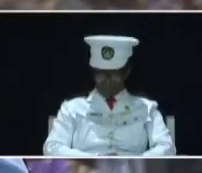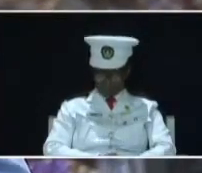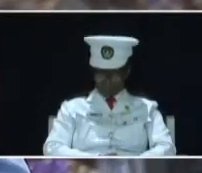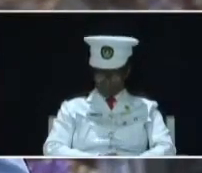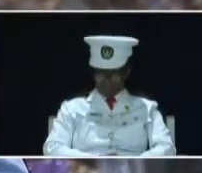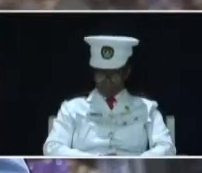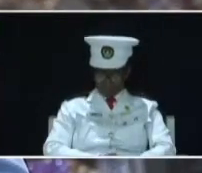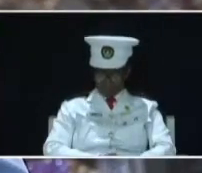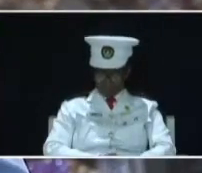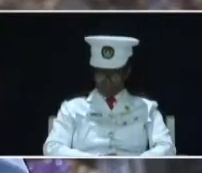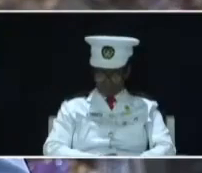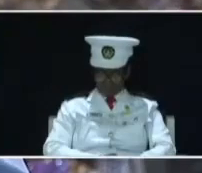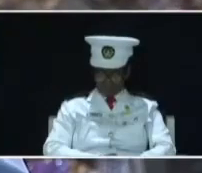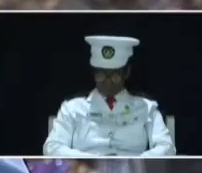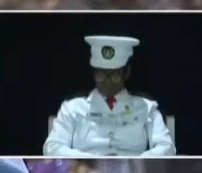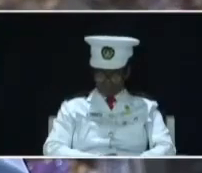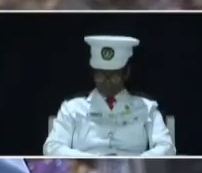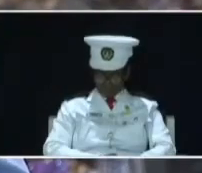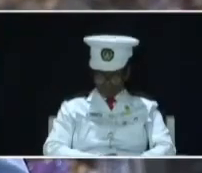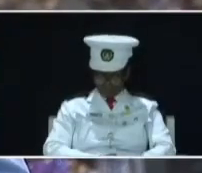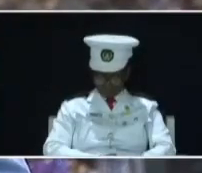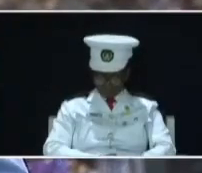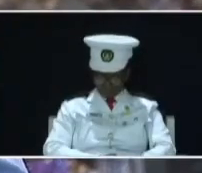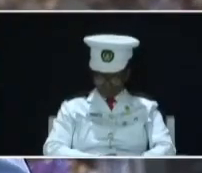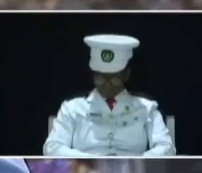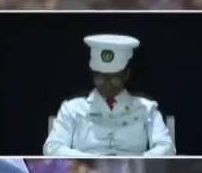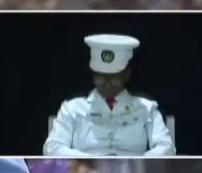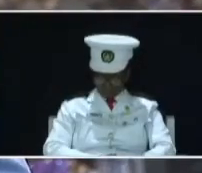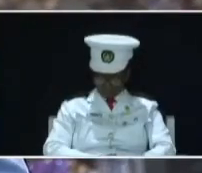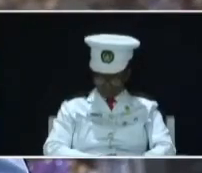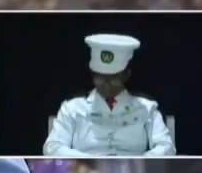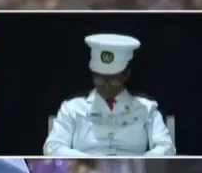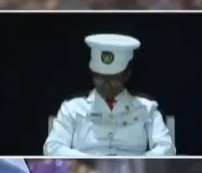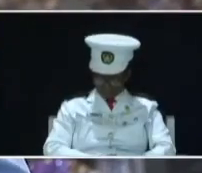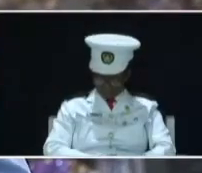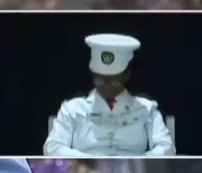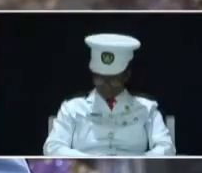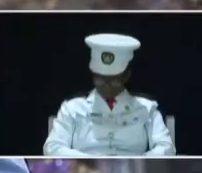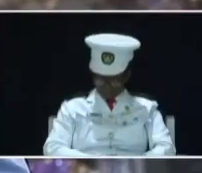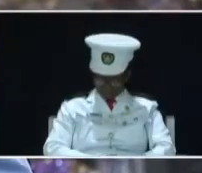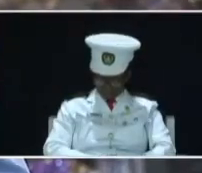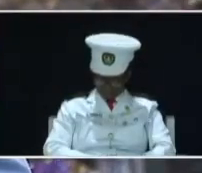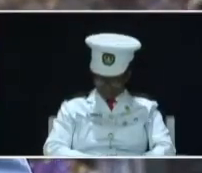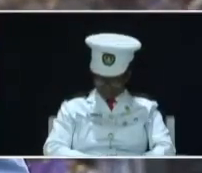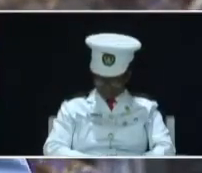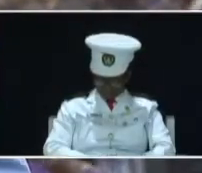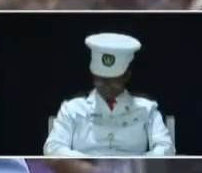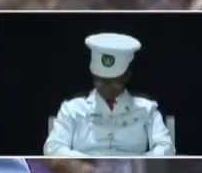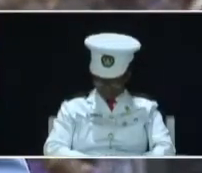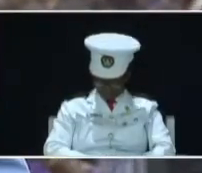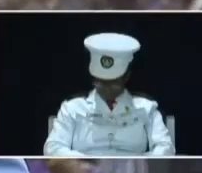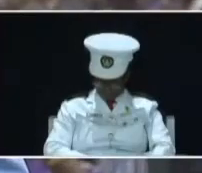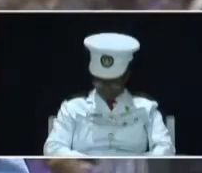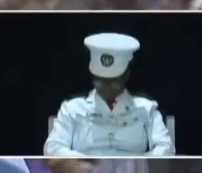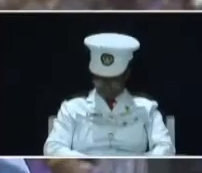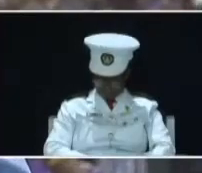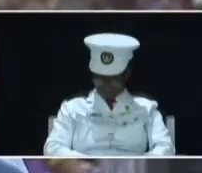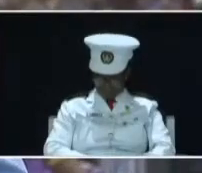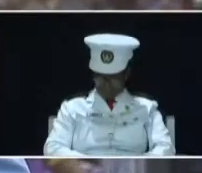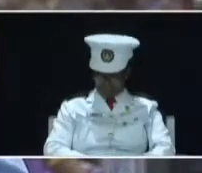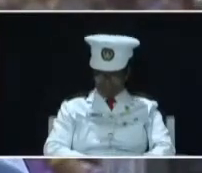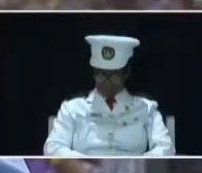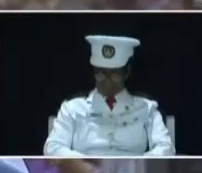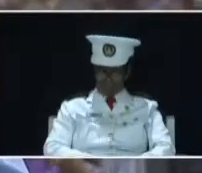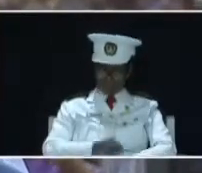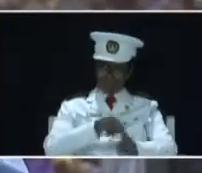And what fire does, as I've told you before, when fire comes in contact with